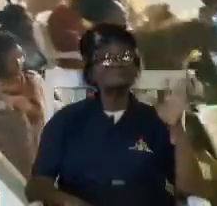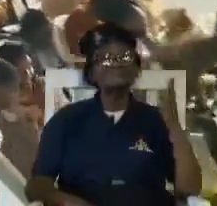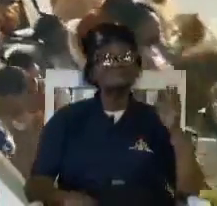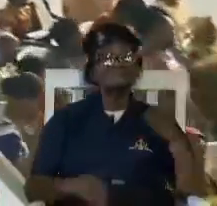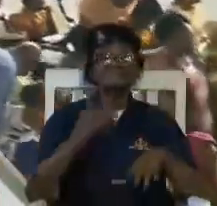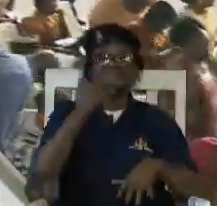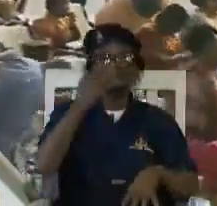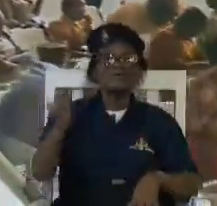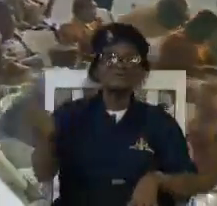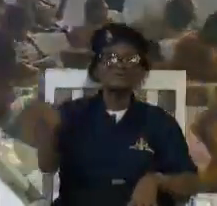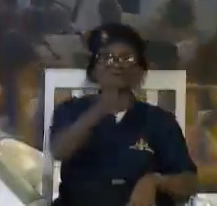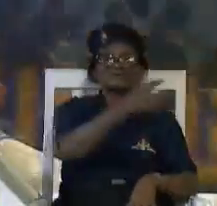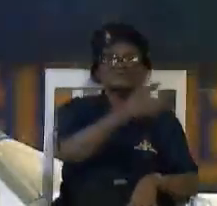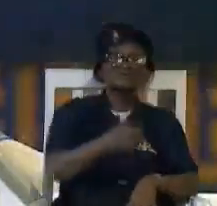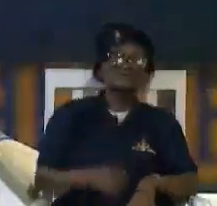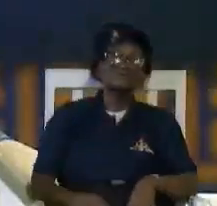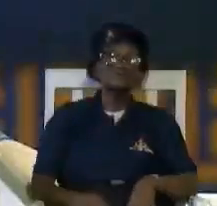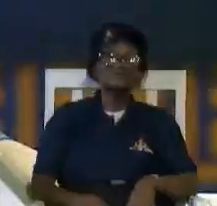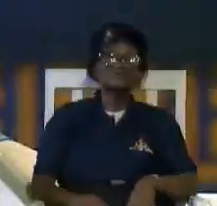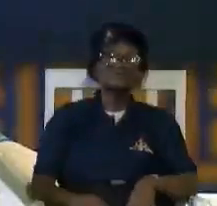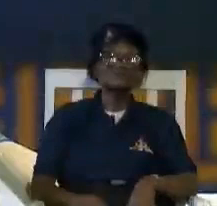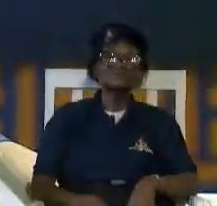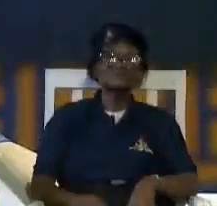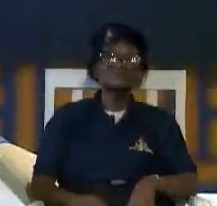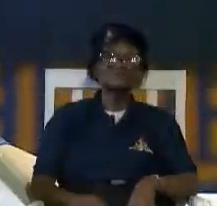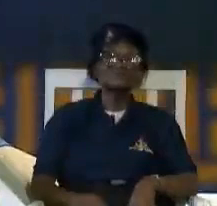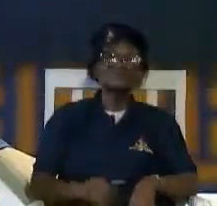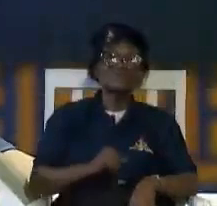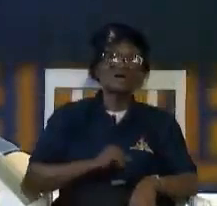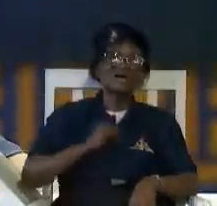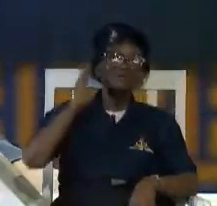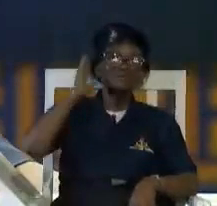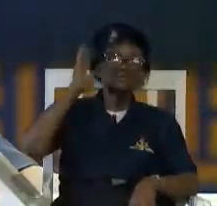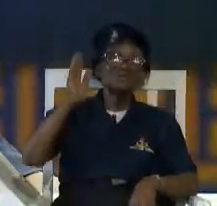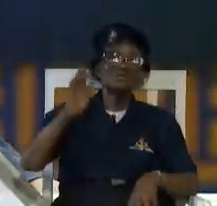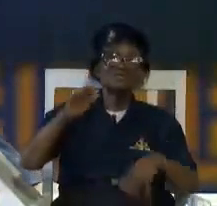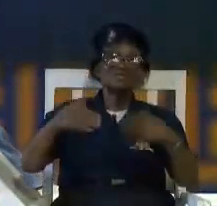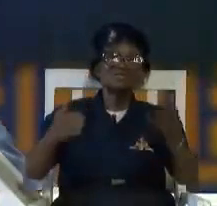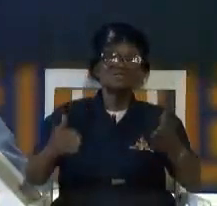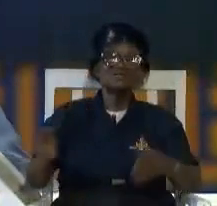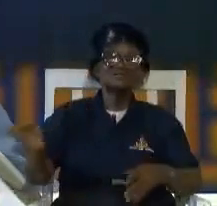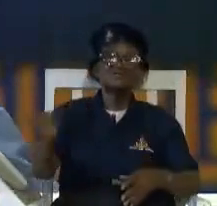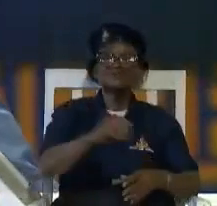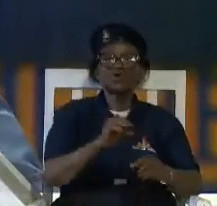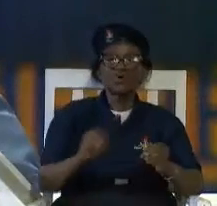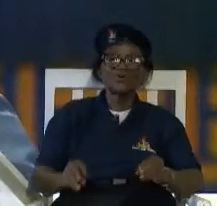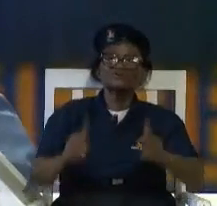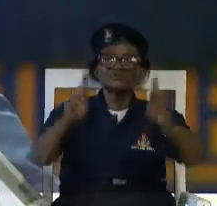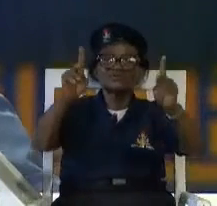Thank you. Don't worry. I will give you an opportunity just once more.